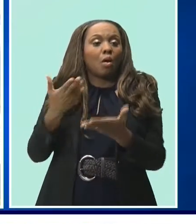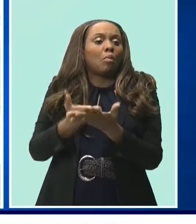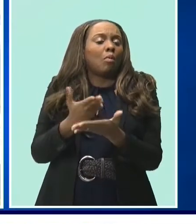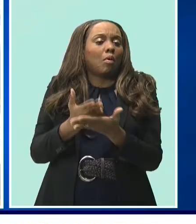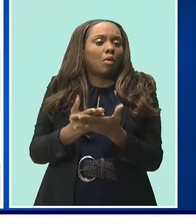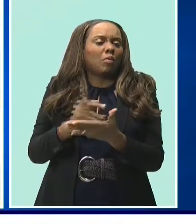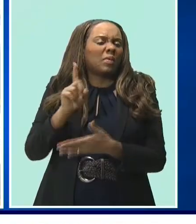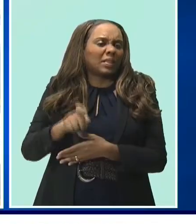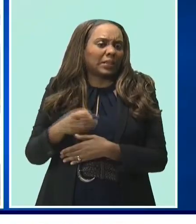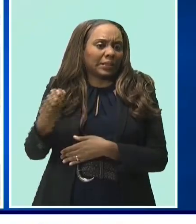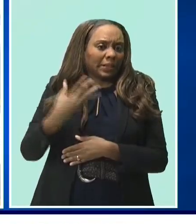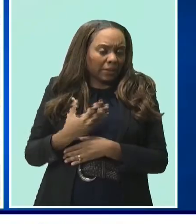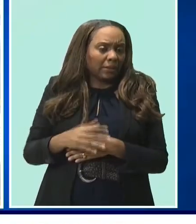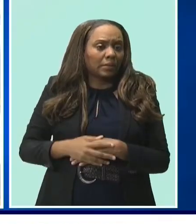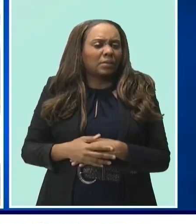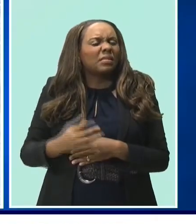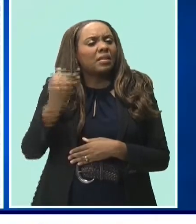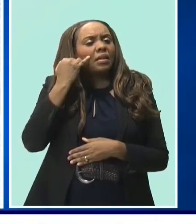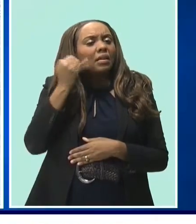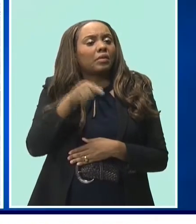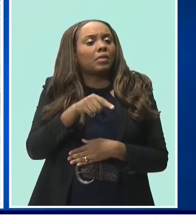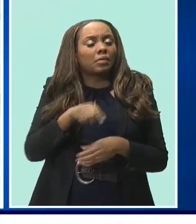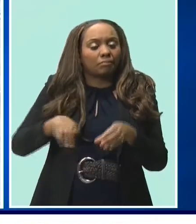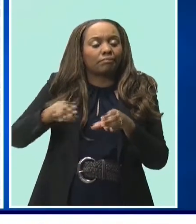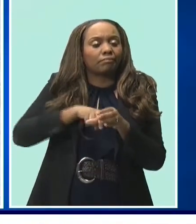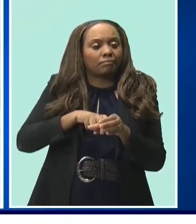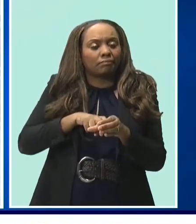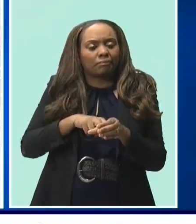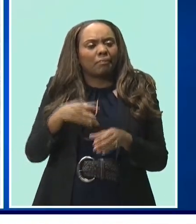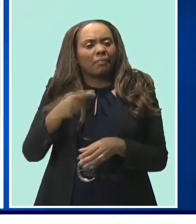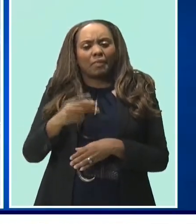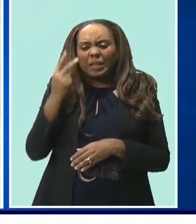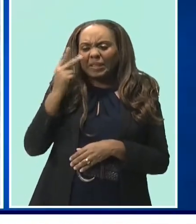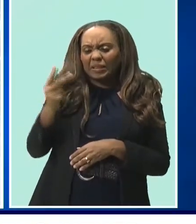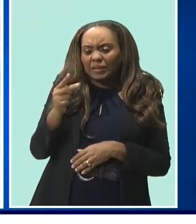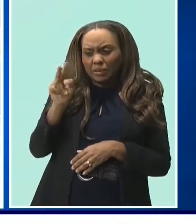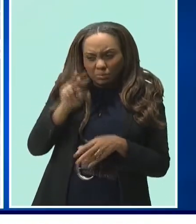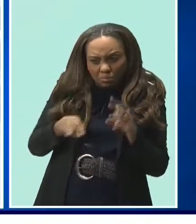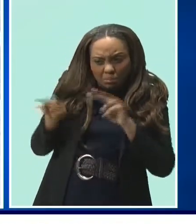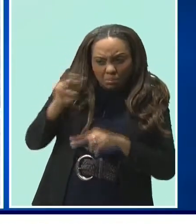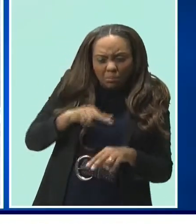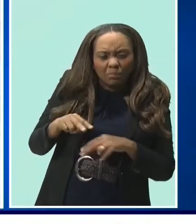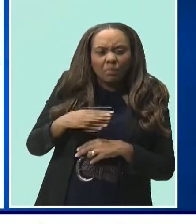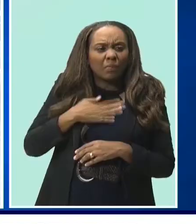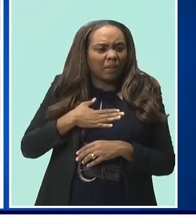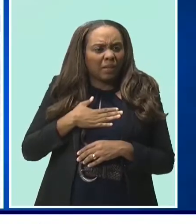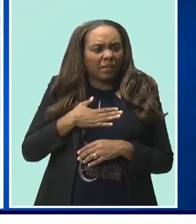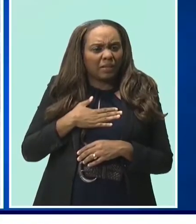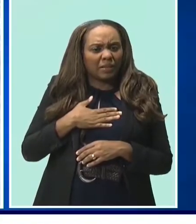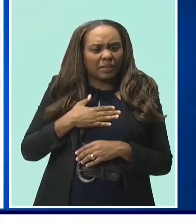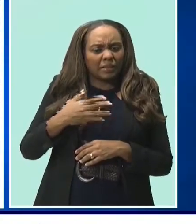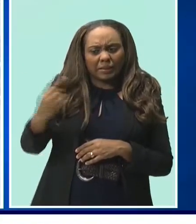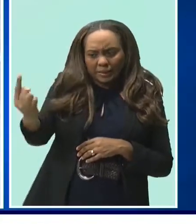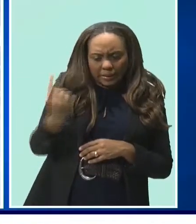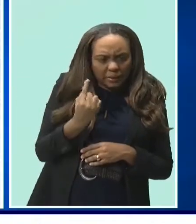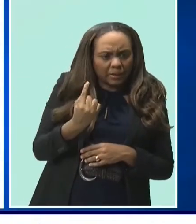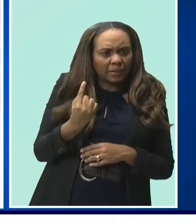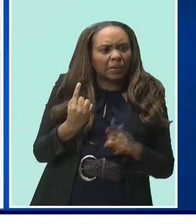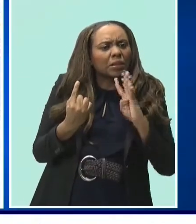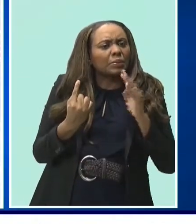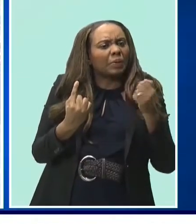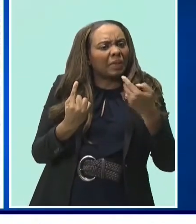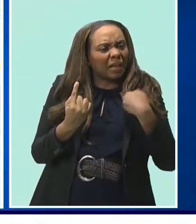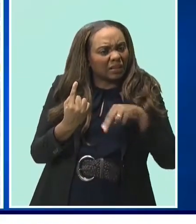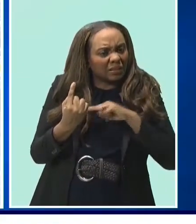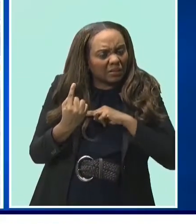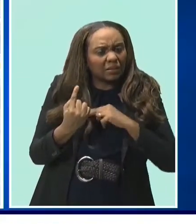a commuter is aware or has witnessed something, we need them to be able to come forward. But what we have found is that there is